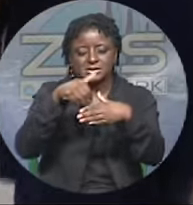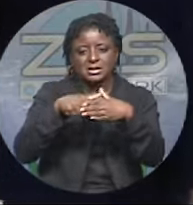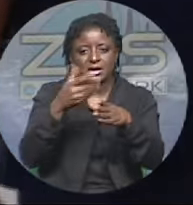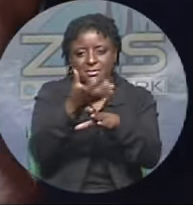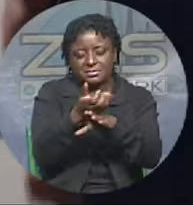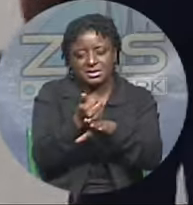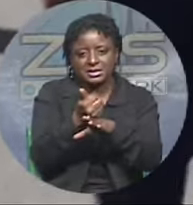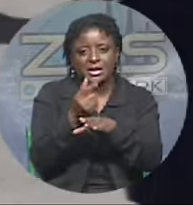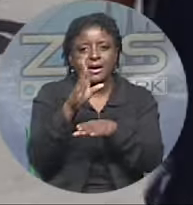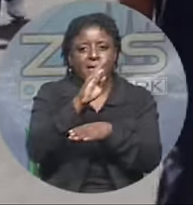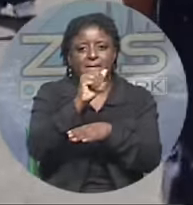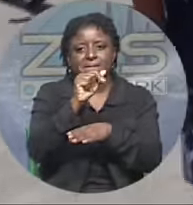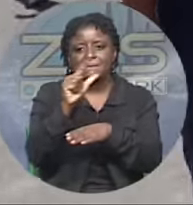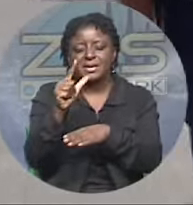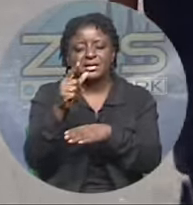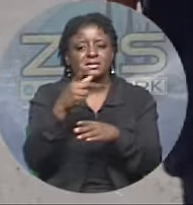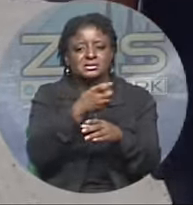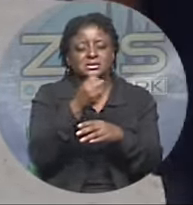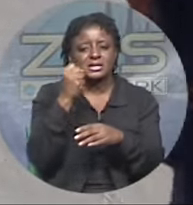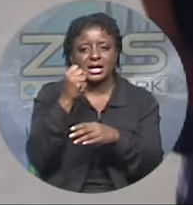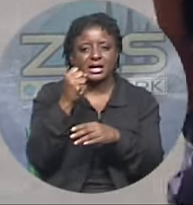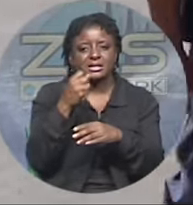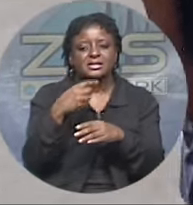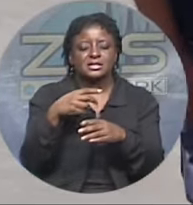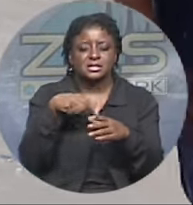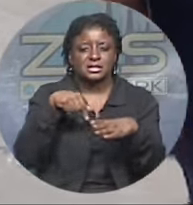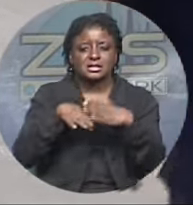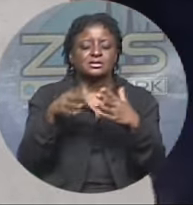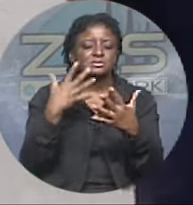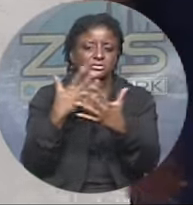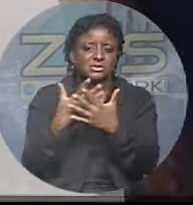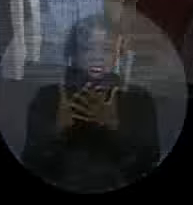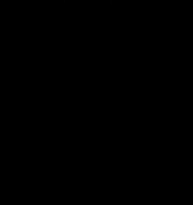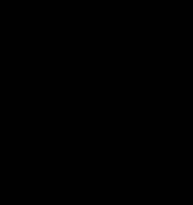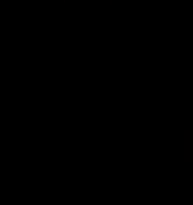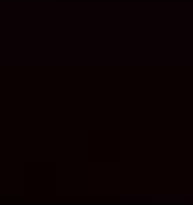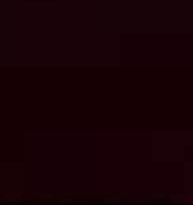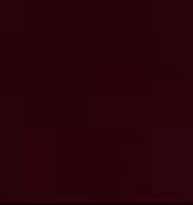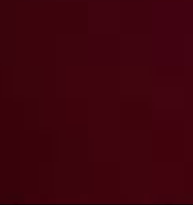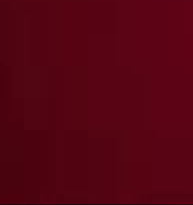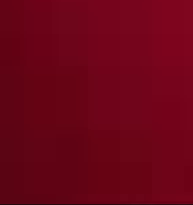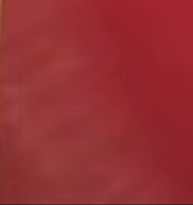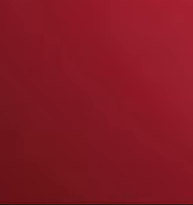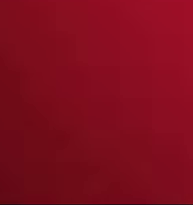Department of Corrections. He returns to court on November 16th.